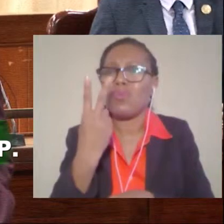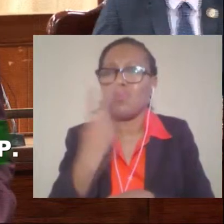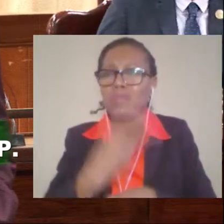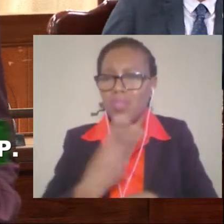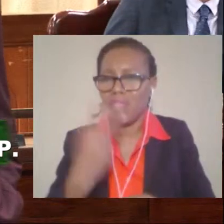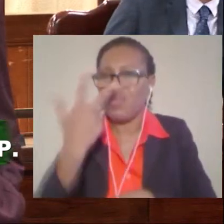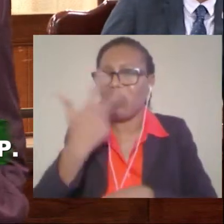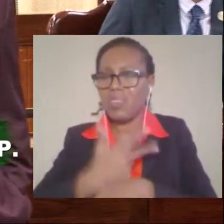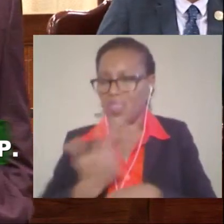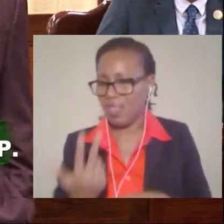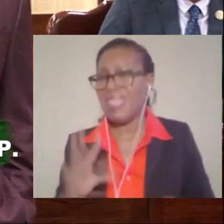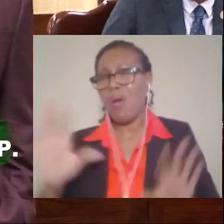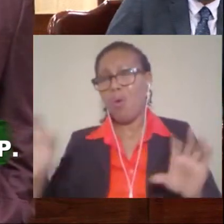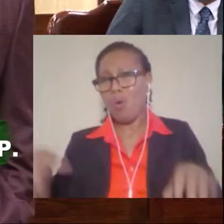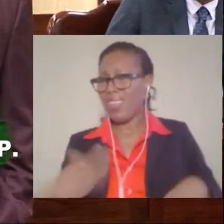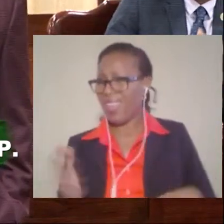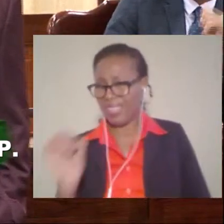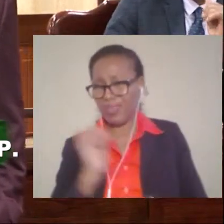Well, I suppose the employed.